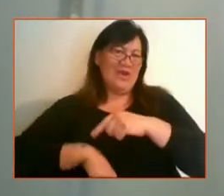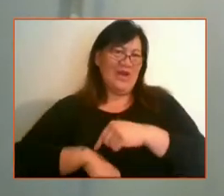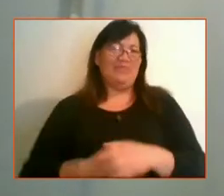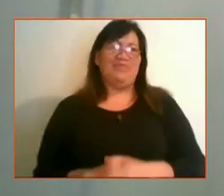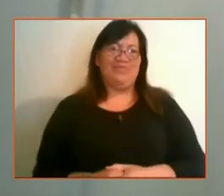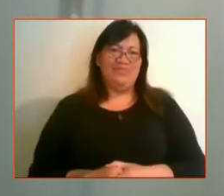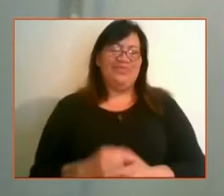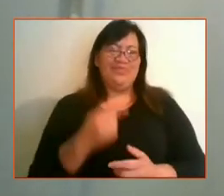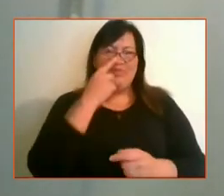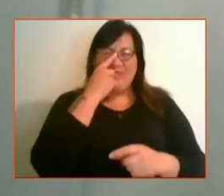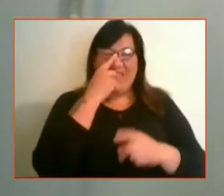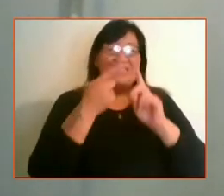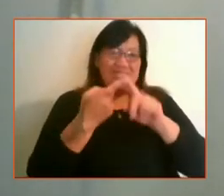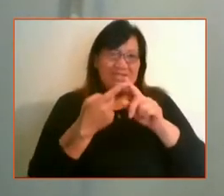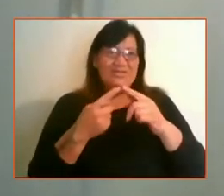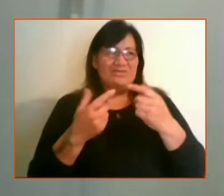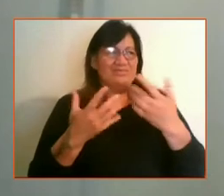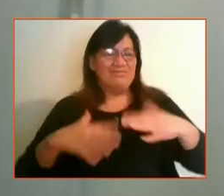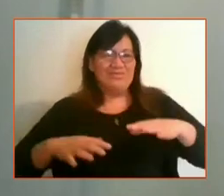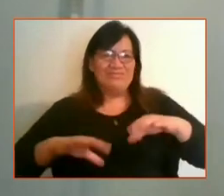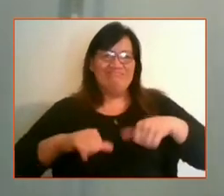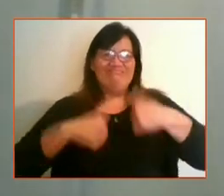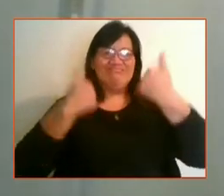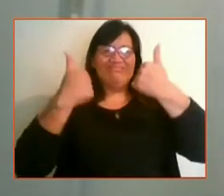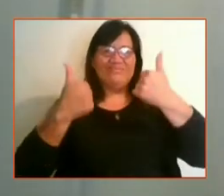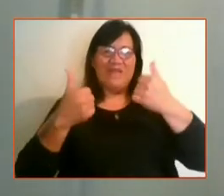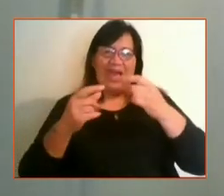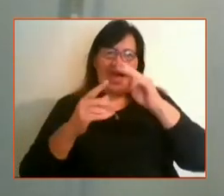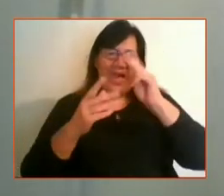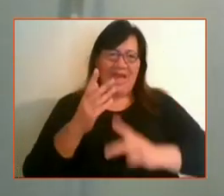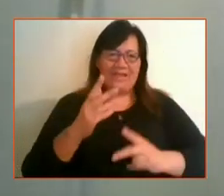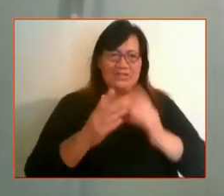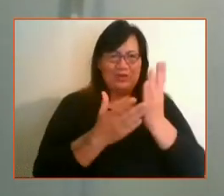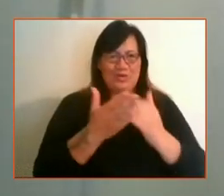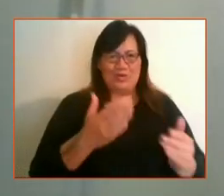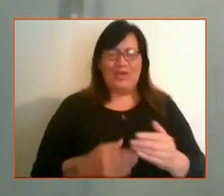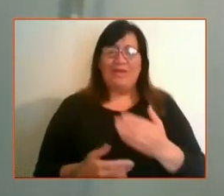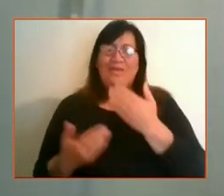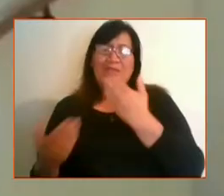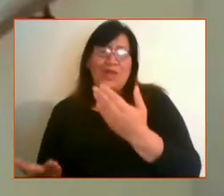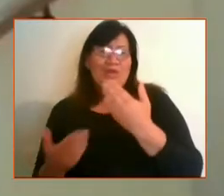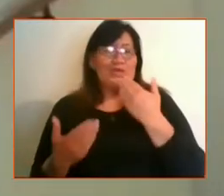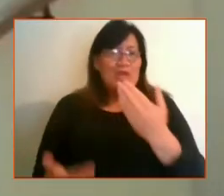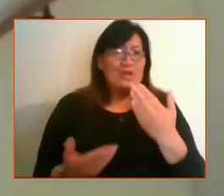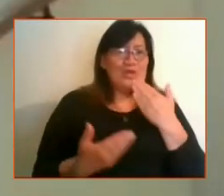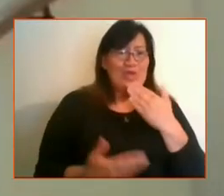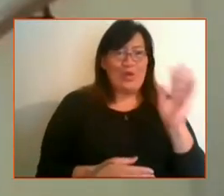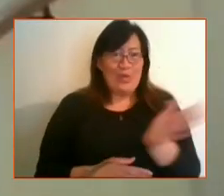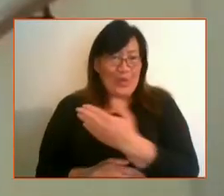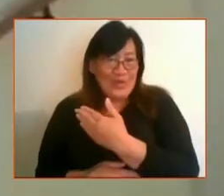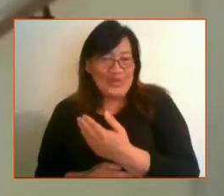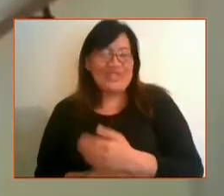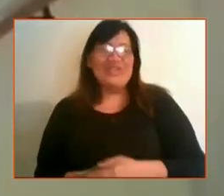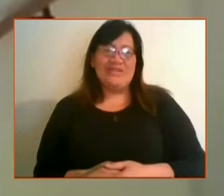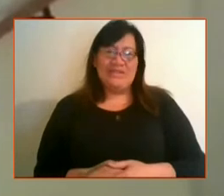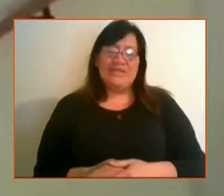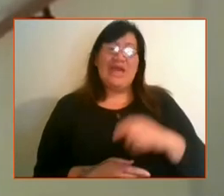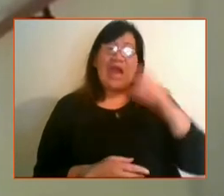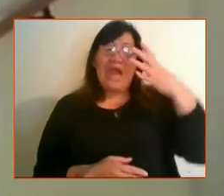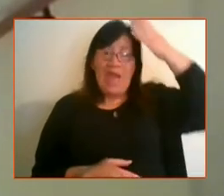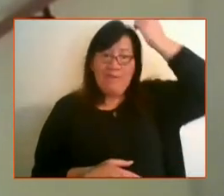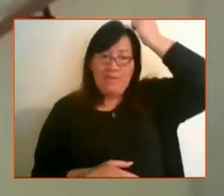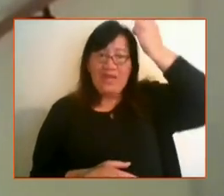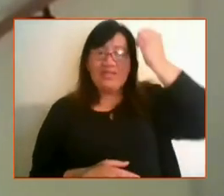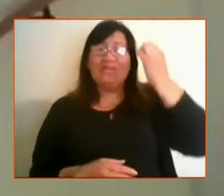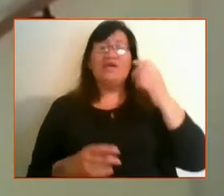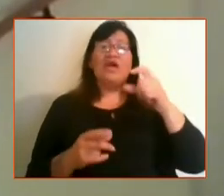continue to have a thriving arts sector moving forward. Fantastic. Thank you both. Thank you all, rather, very much for that. Carmel Sepuloni,